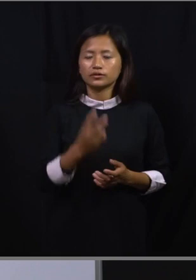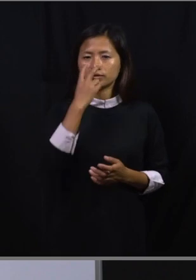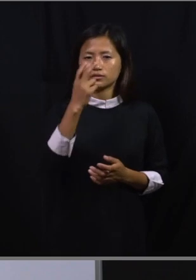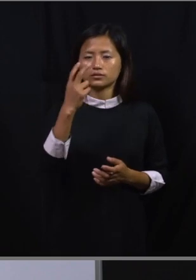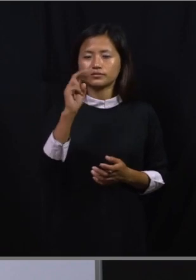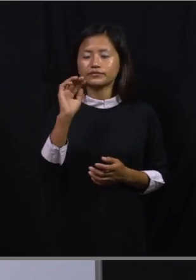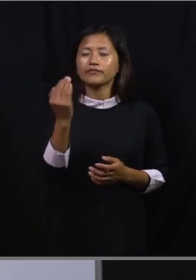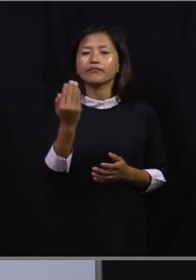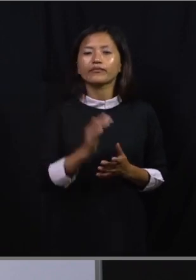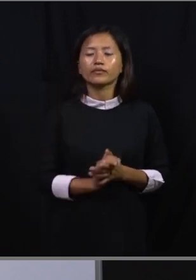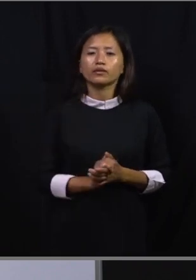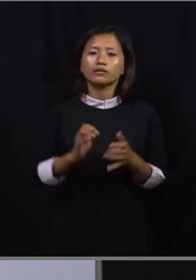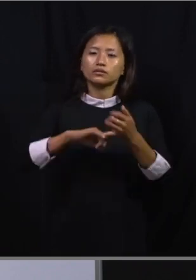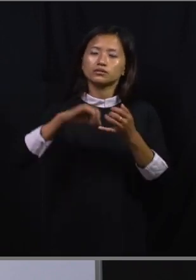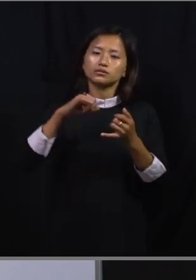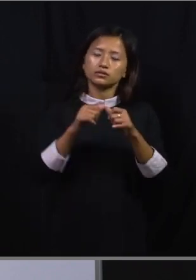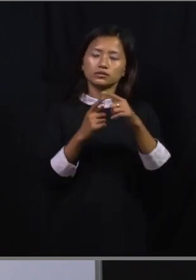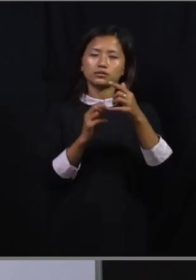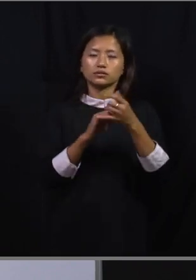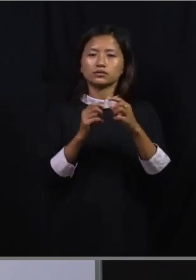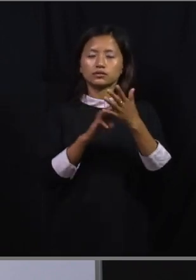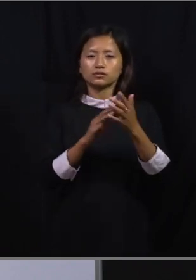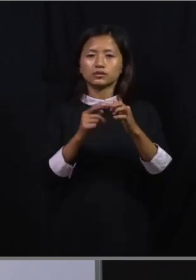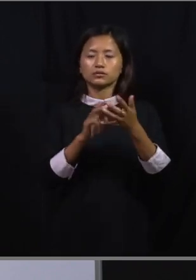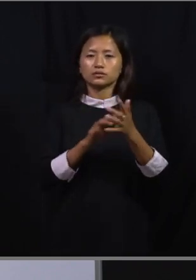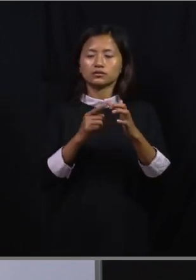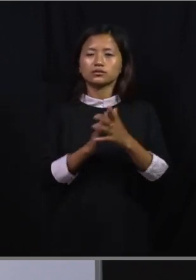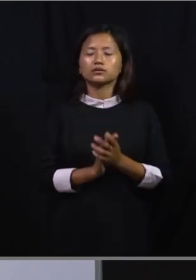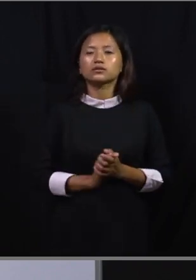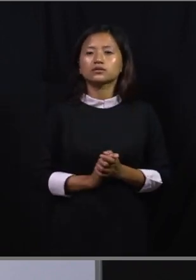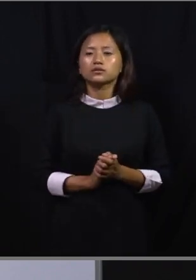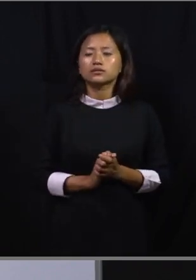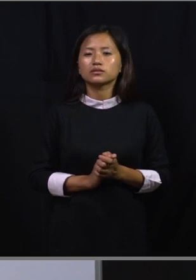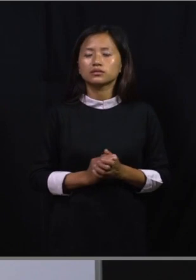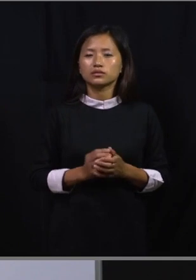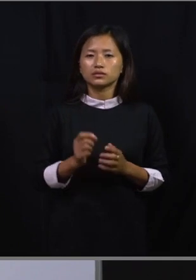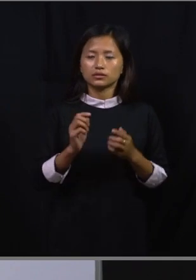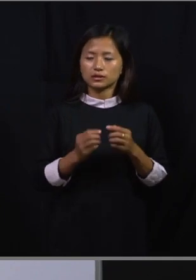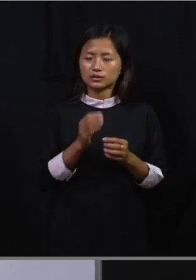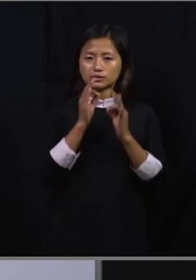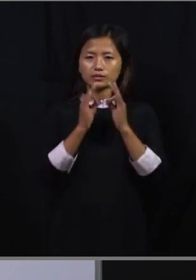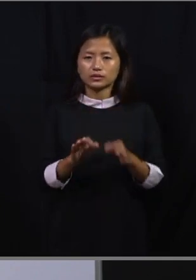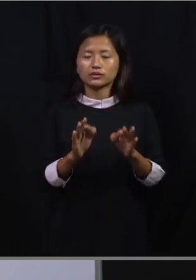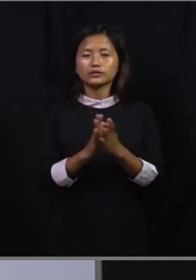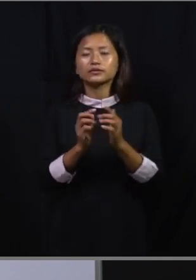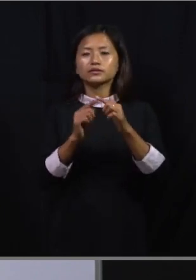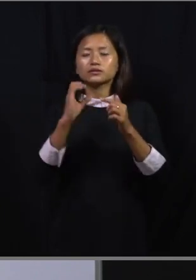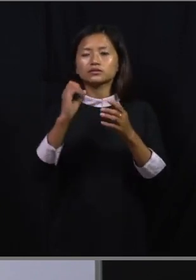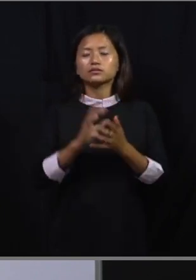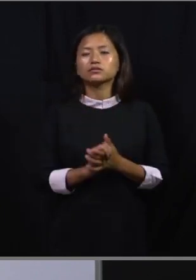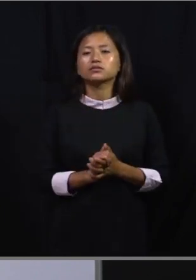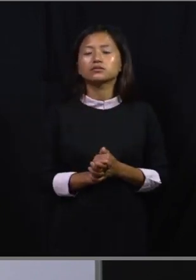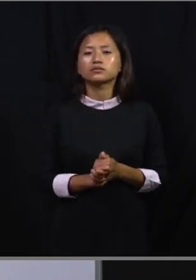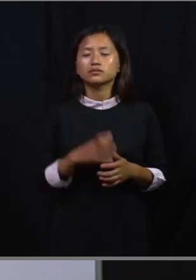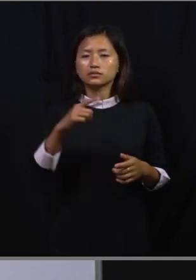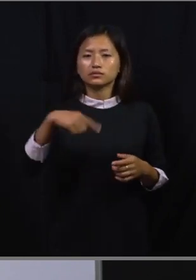views where the statement says that NAM can play an effective role, especially in the economic. Okay. The